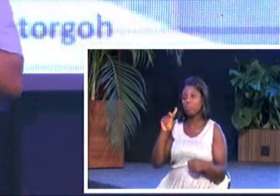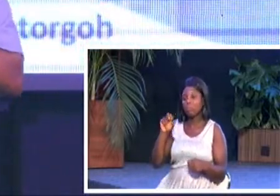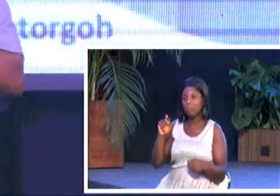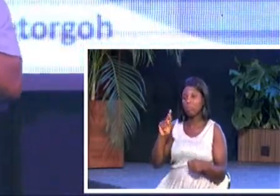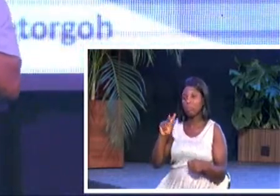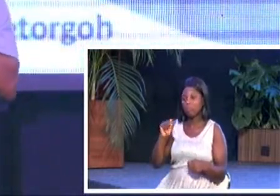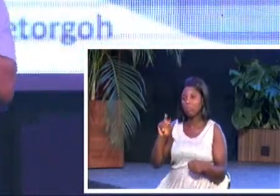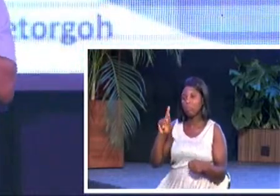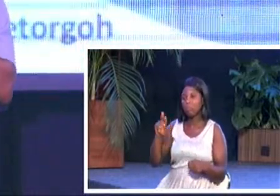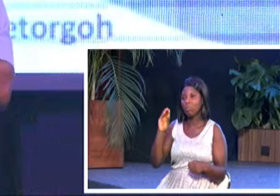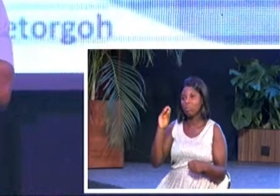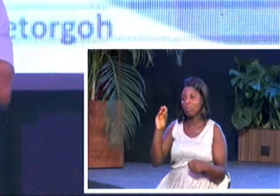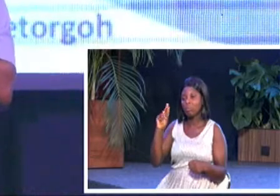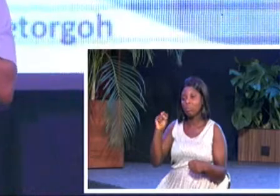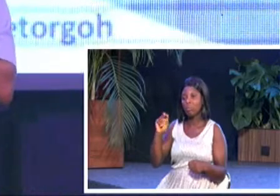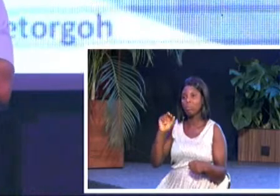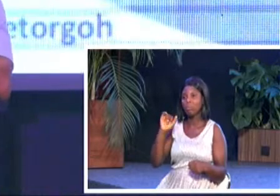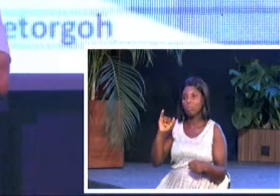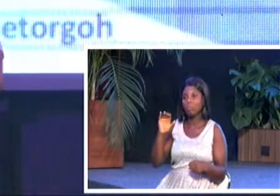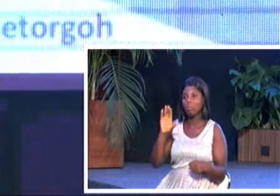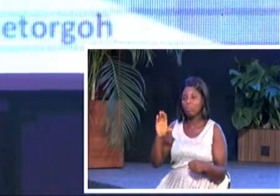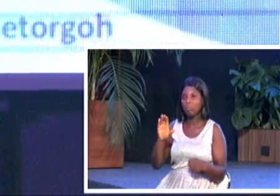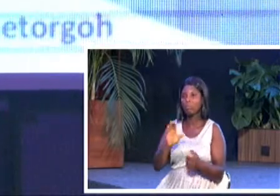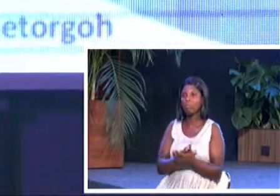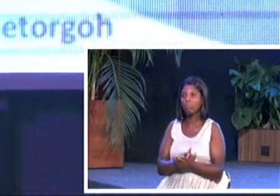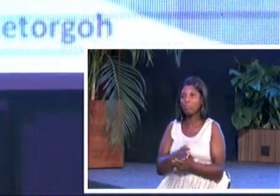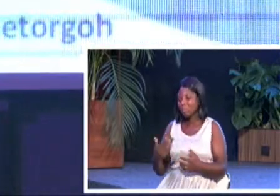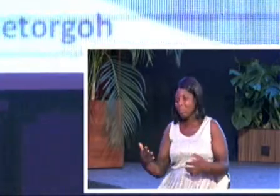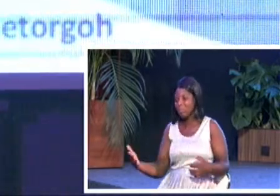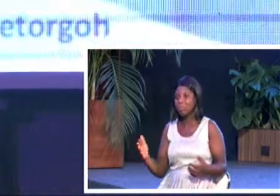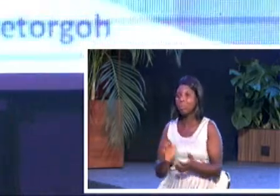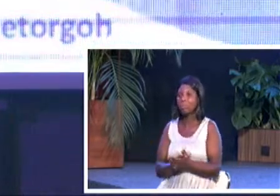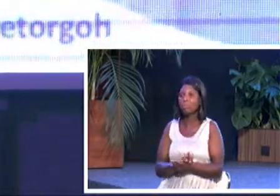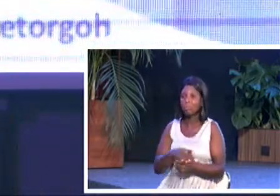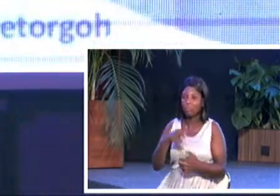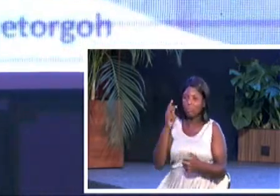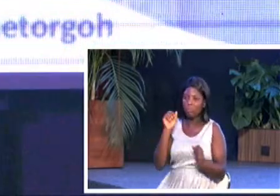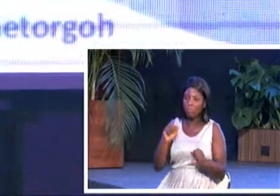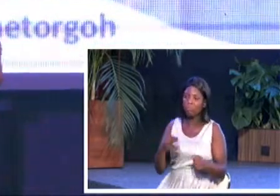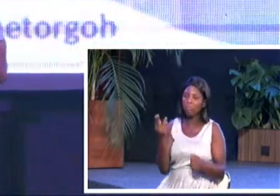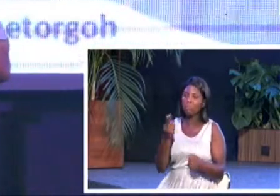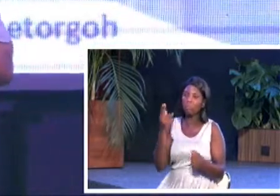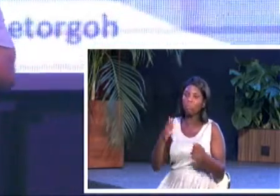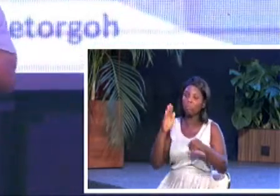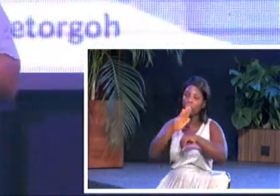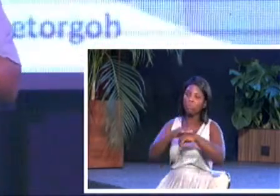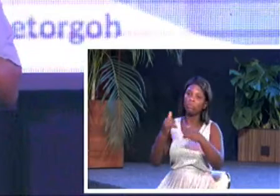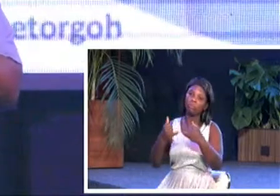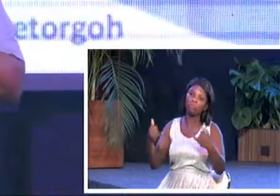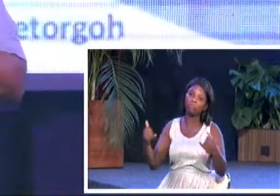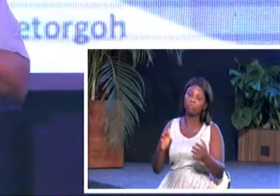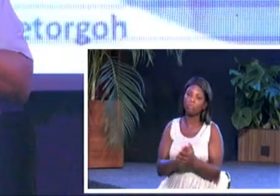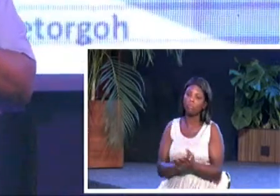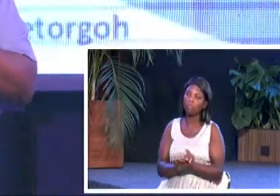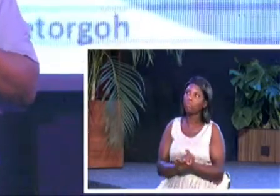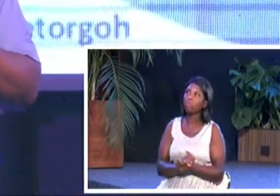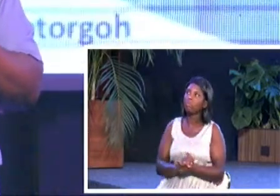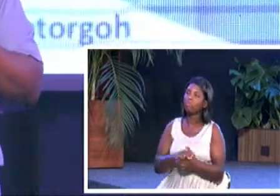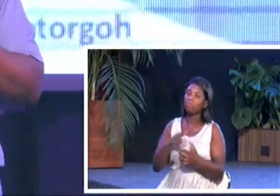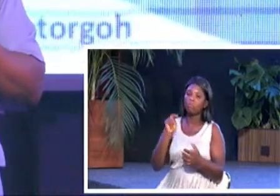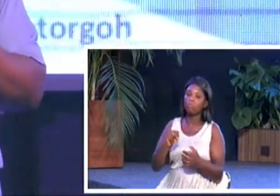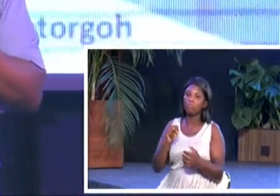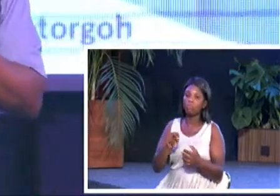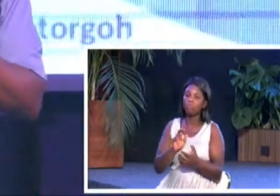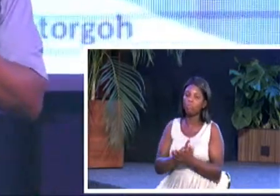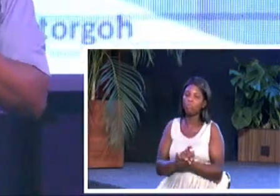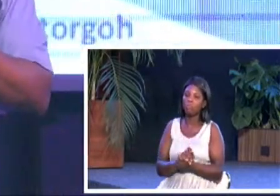get a lot more buyers. So they need an e-commerce manager or what they call digital sales executives. So if you are a